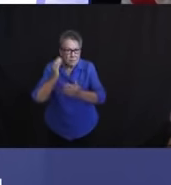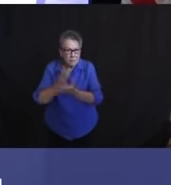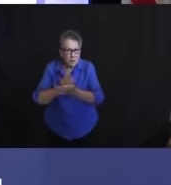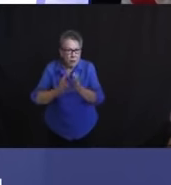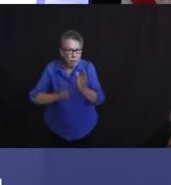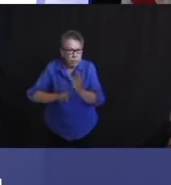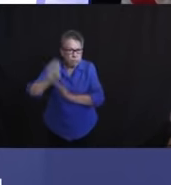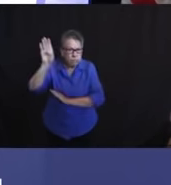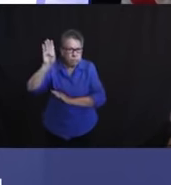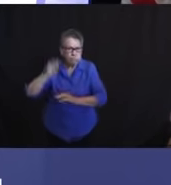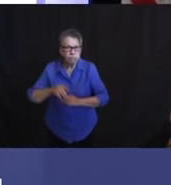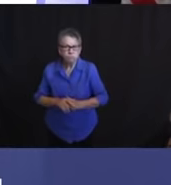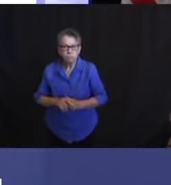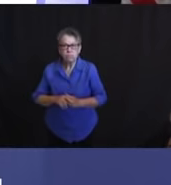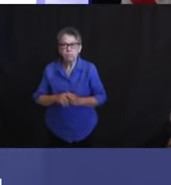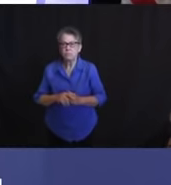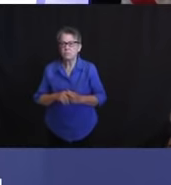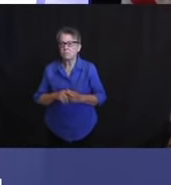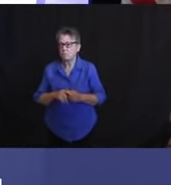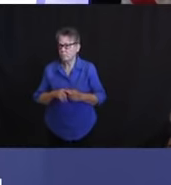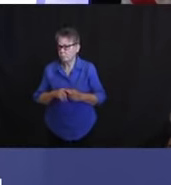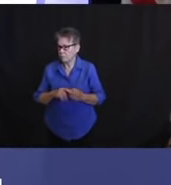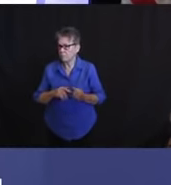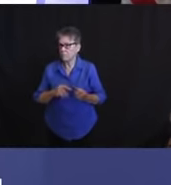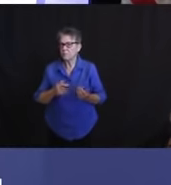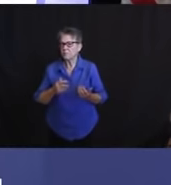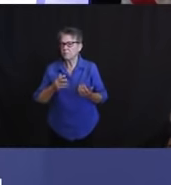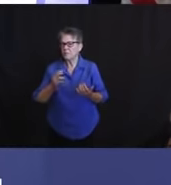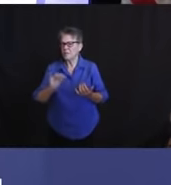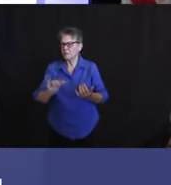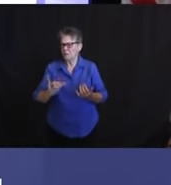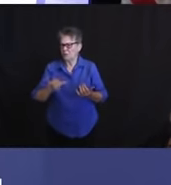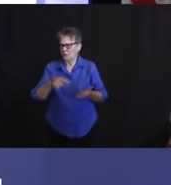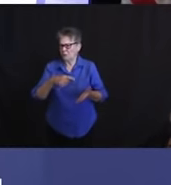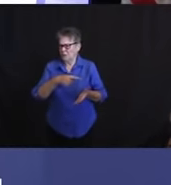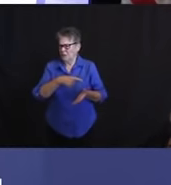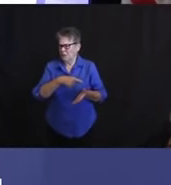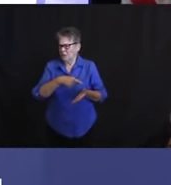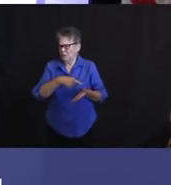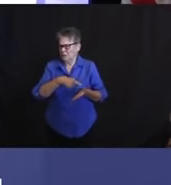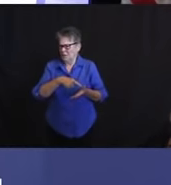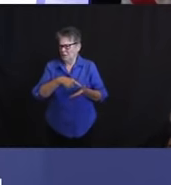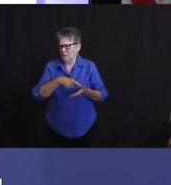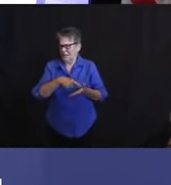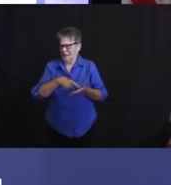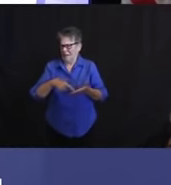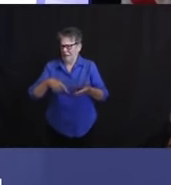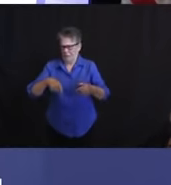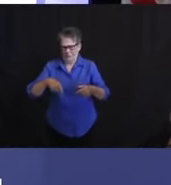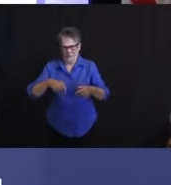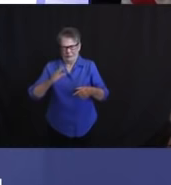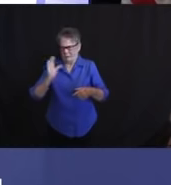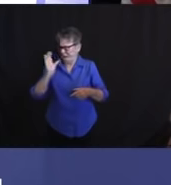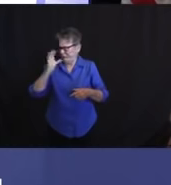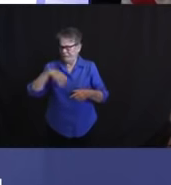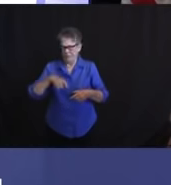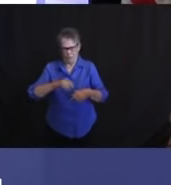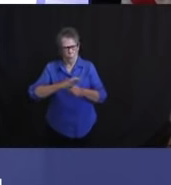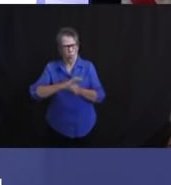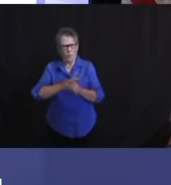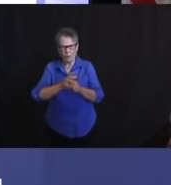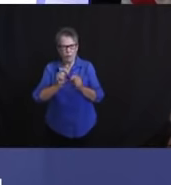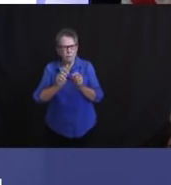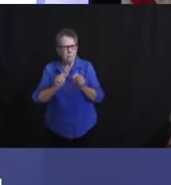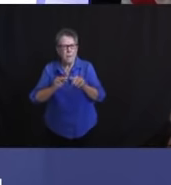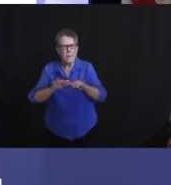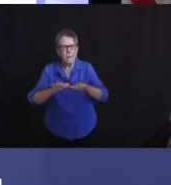this week that coronavirus is spreading rapidly and broadly. The message from these leaders is that